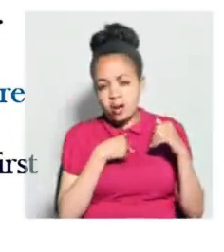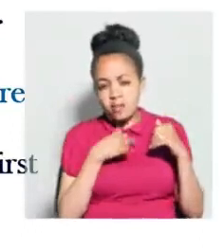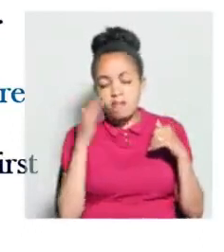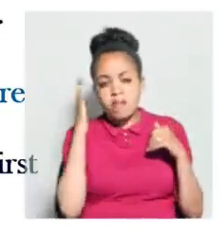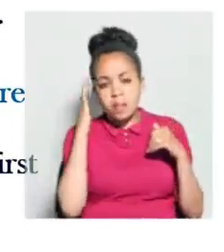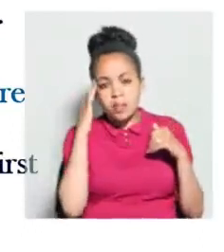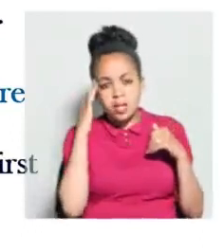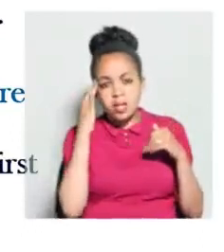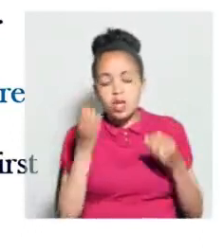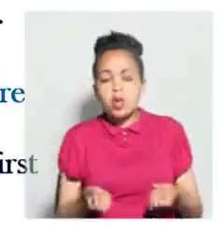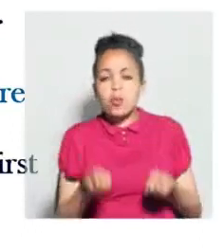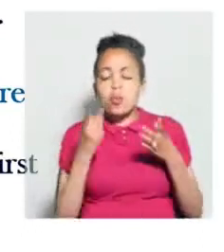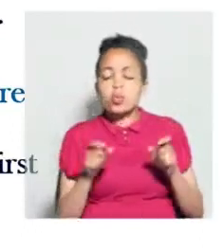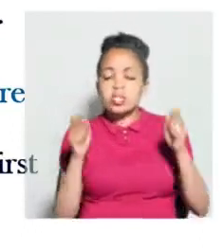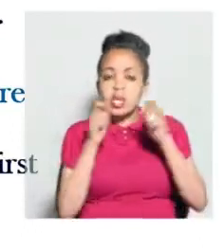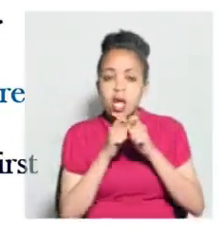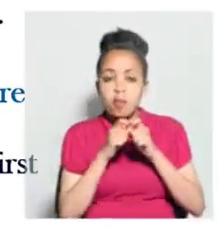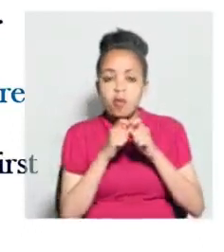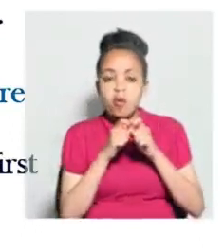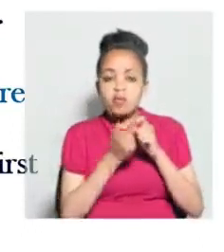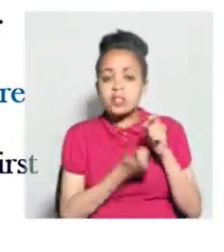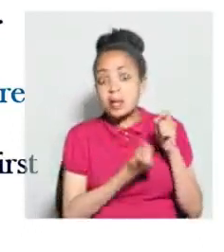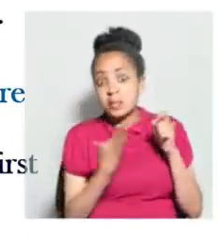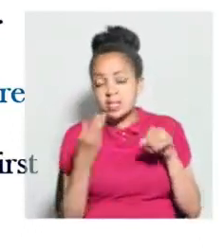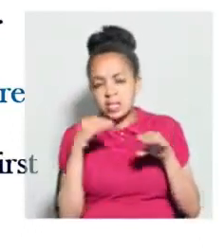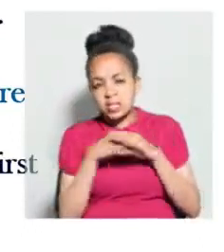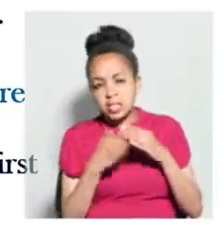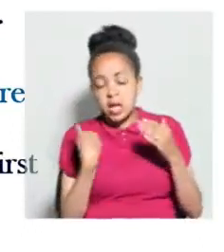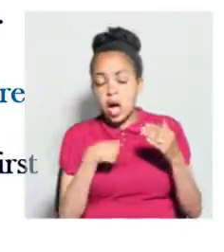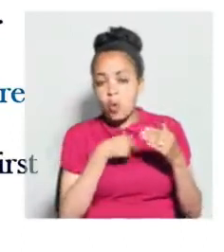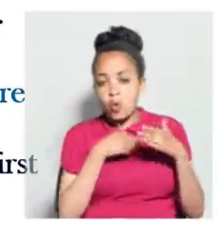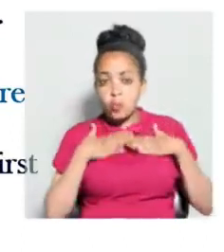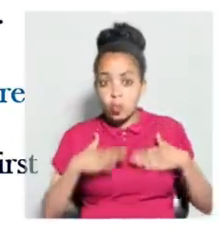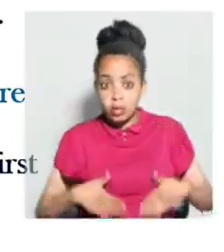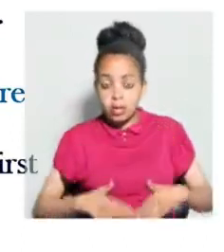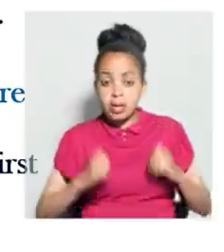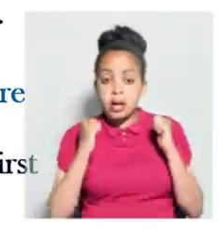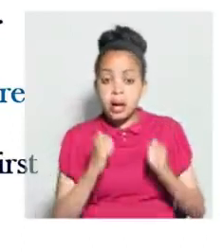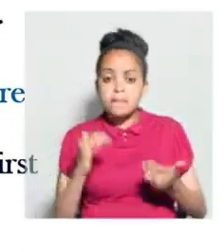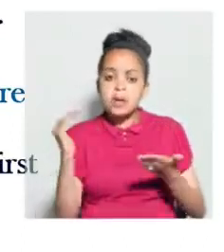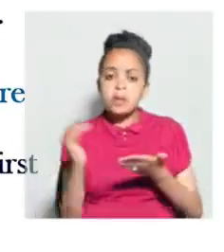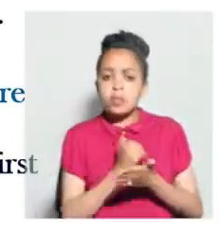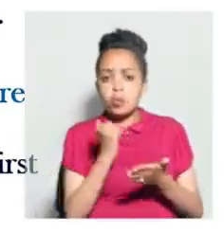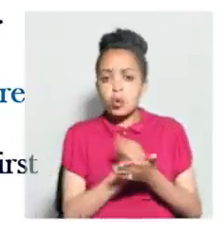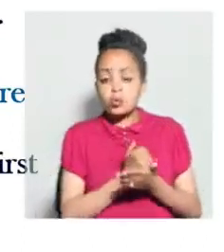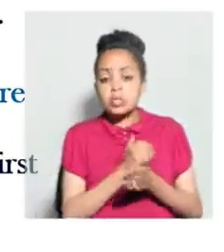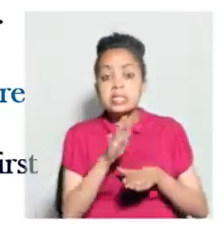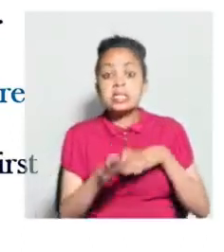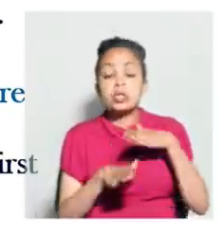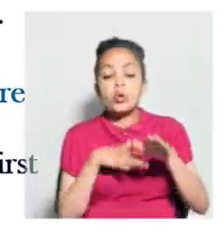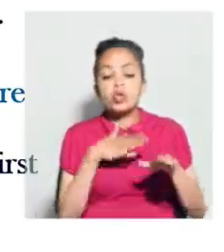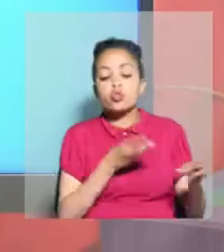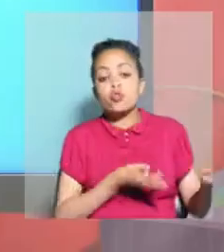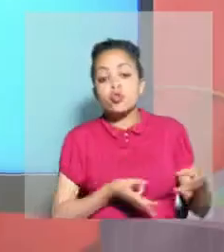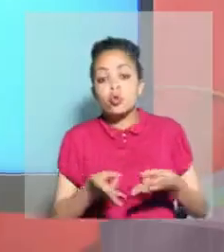that. Most type of substance in our body can be produced in sequence of